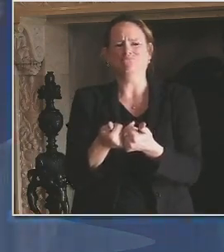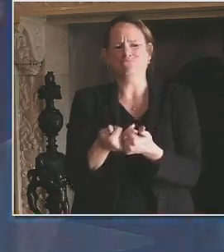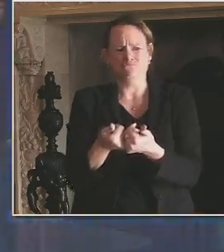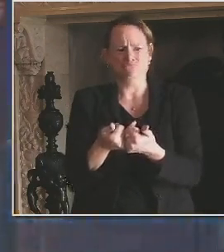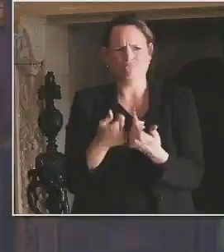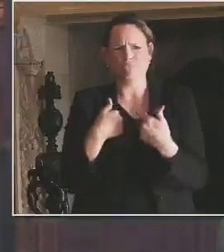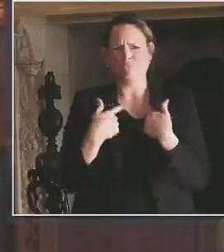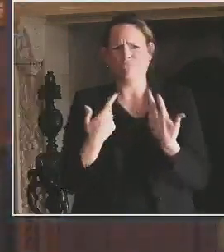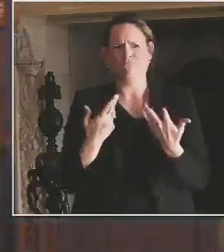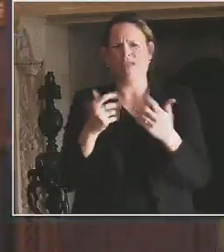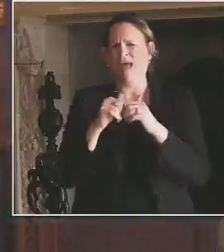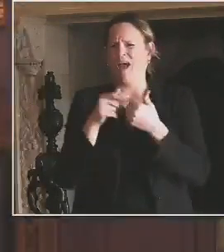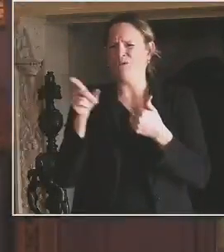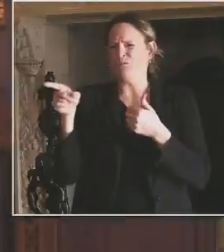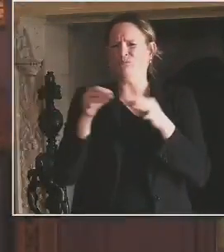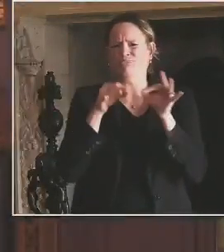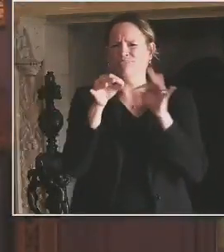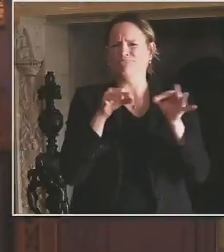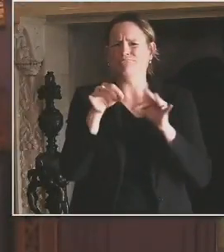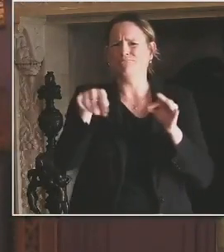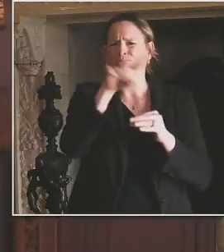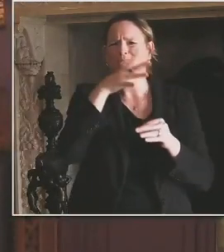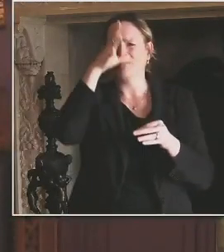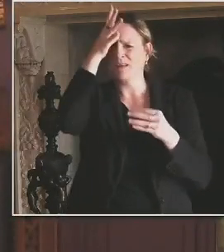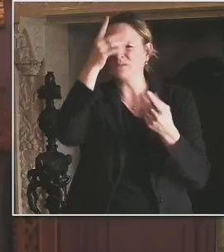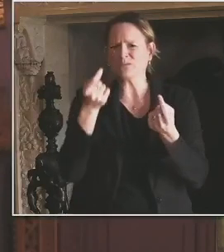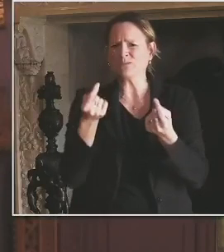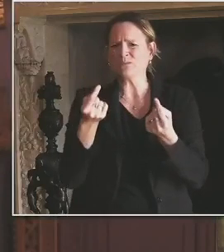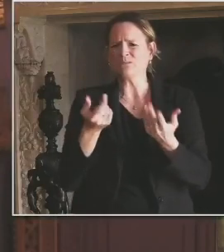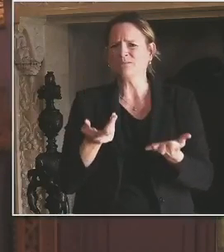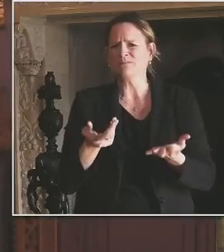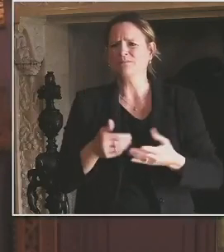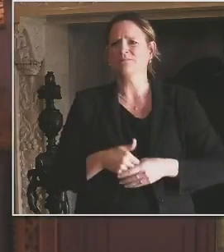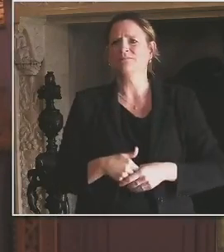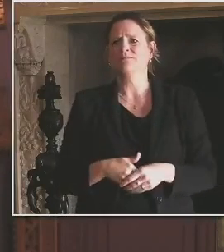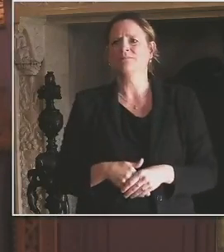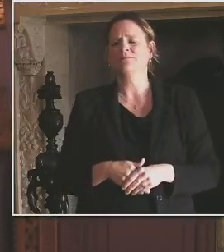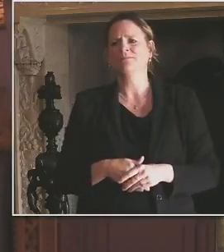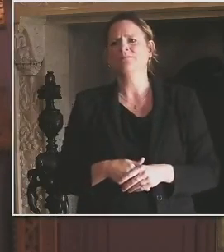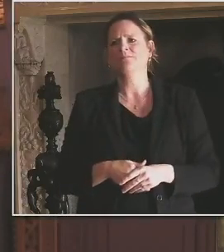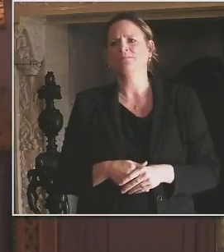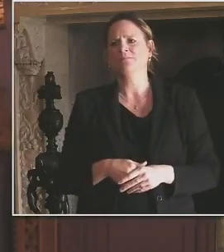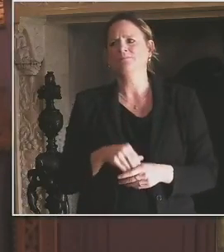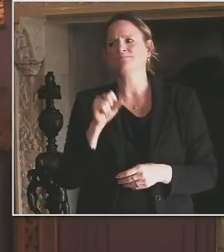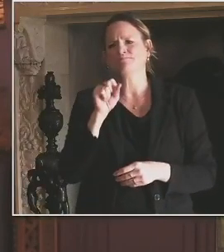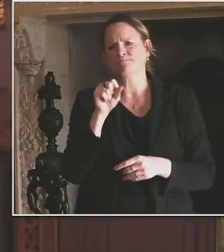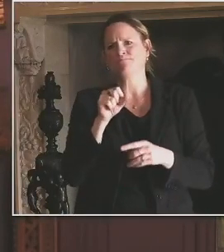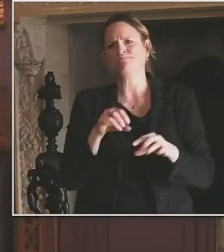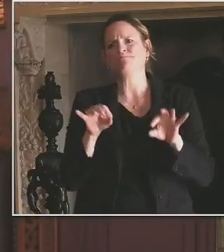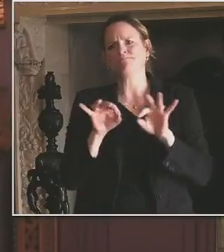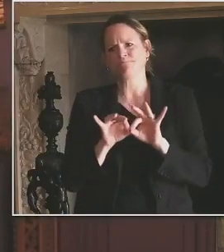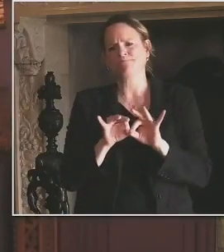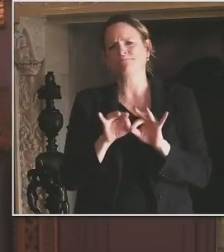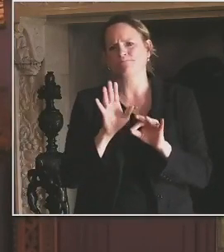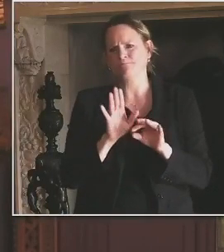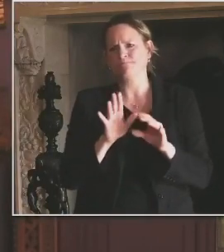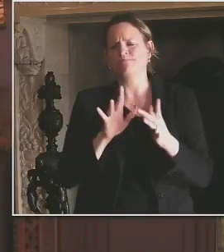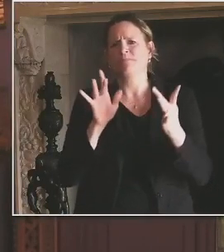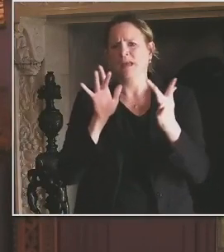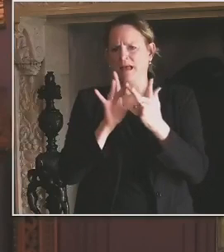of all, they should be in direct contact with their school districts who are making that that decision of how to open up.